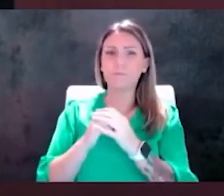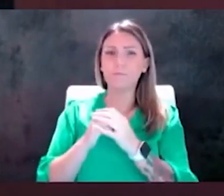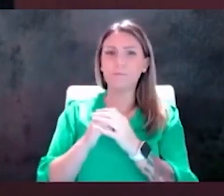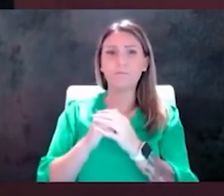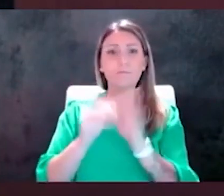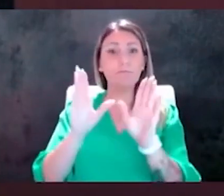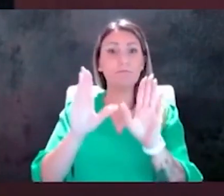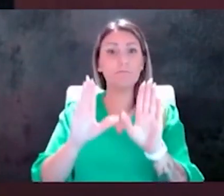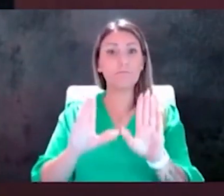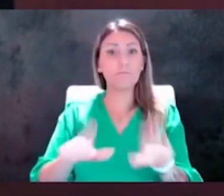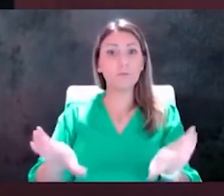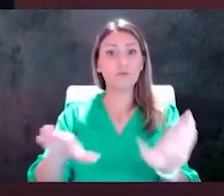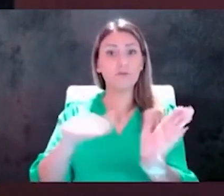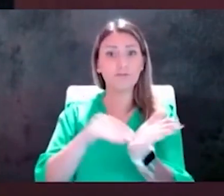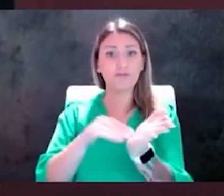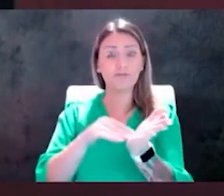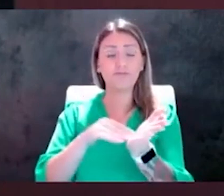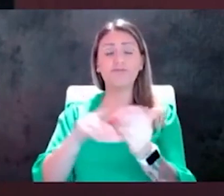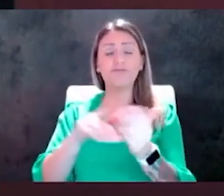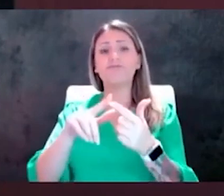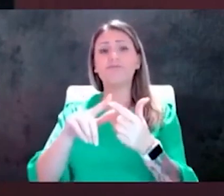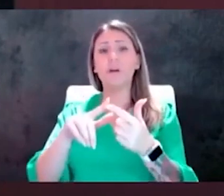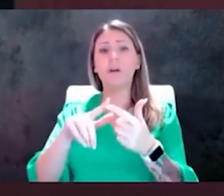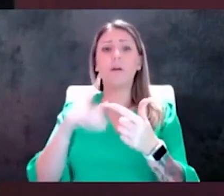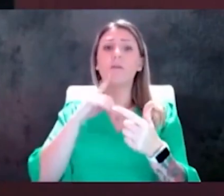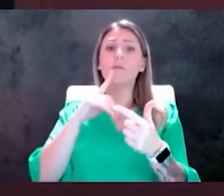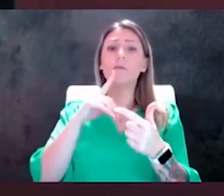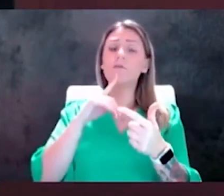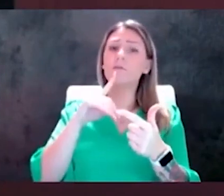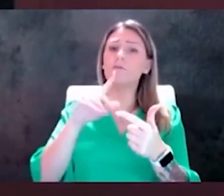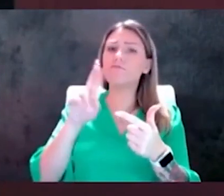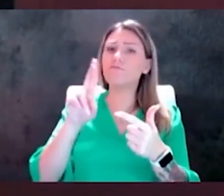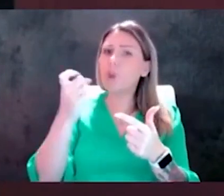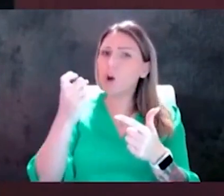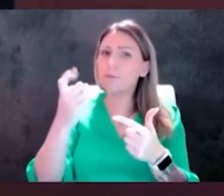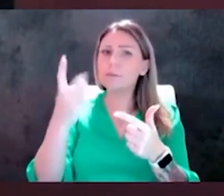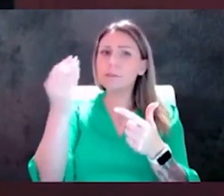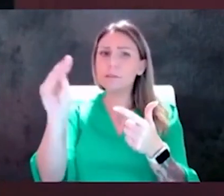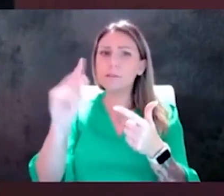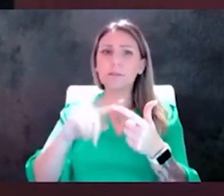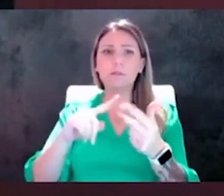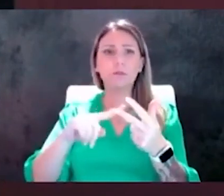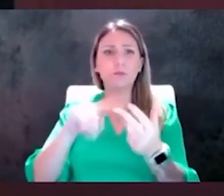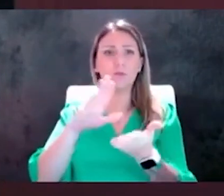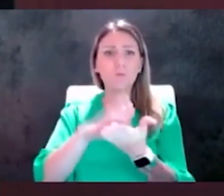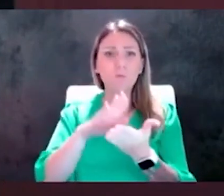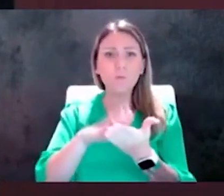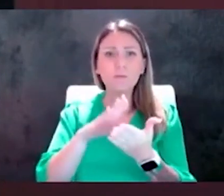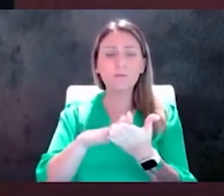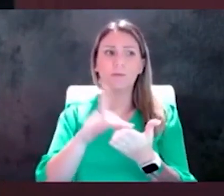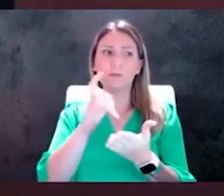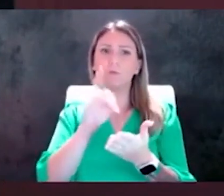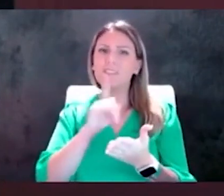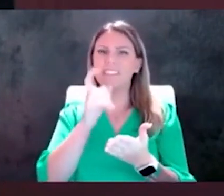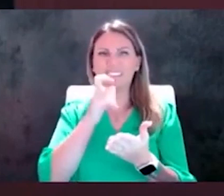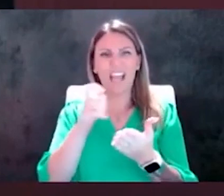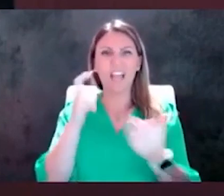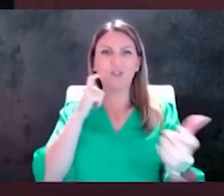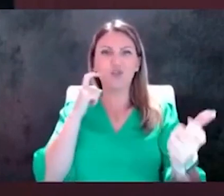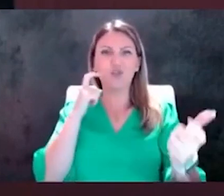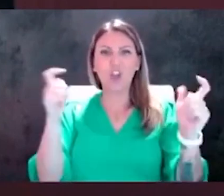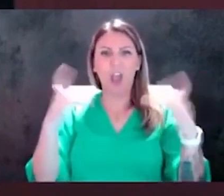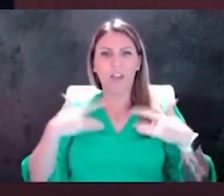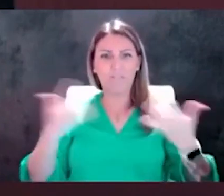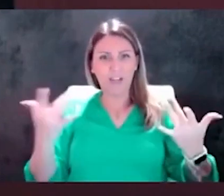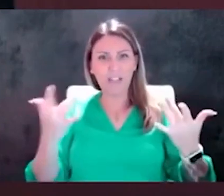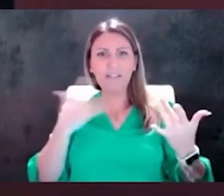pediatricians' offices, local pharmacies, and even schools. And they even made a point of saying we're not really going to do the mass vaccination events that we typically did